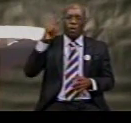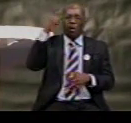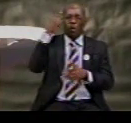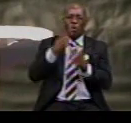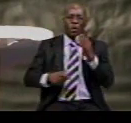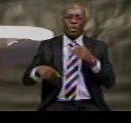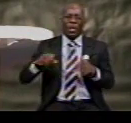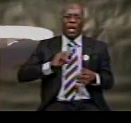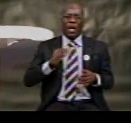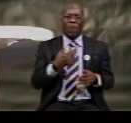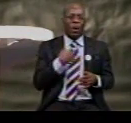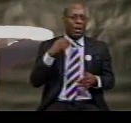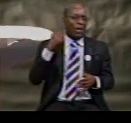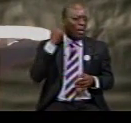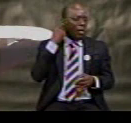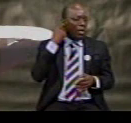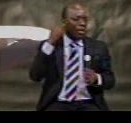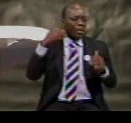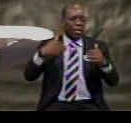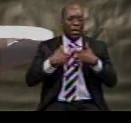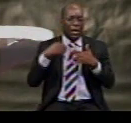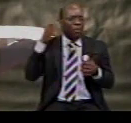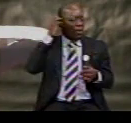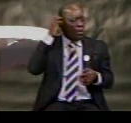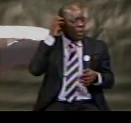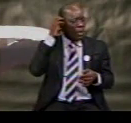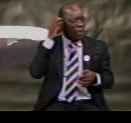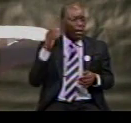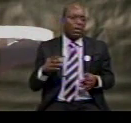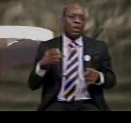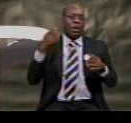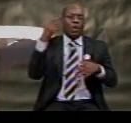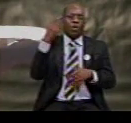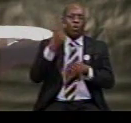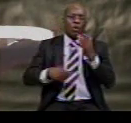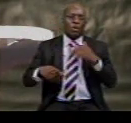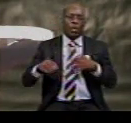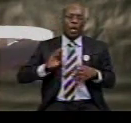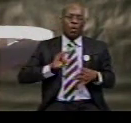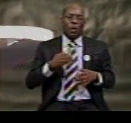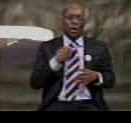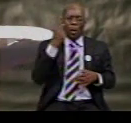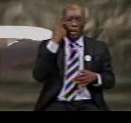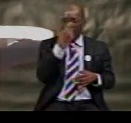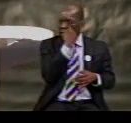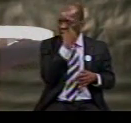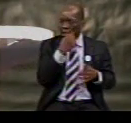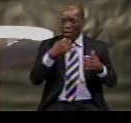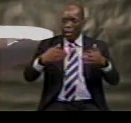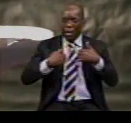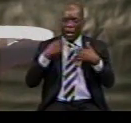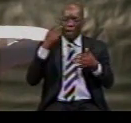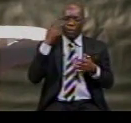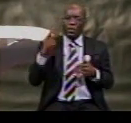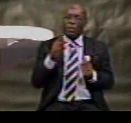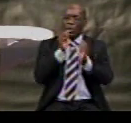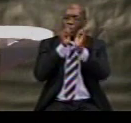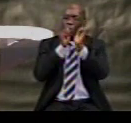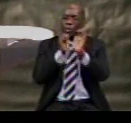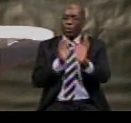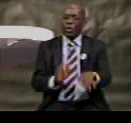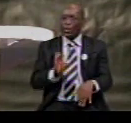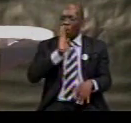have heard and what our eyes have seen. Blessed be your name forever